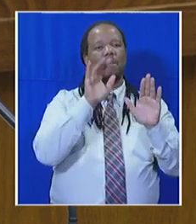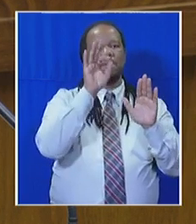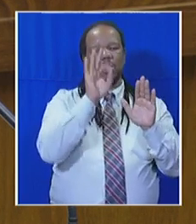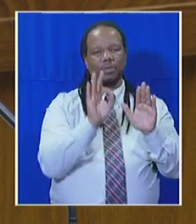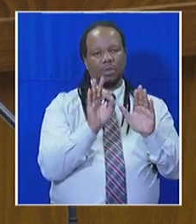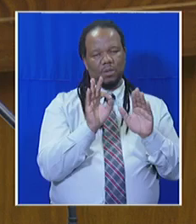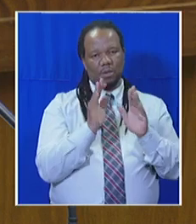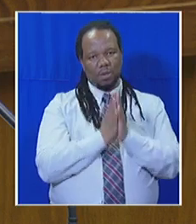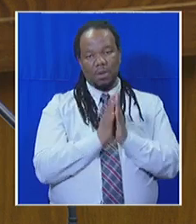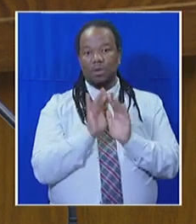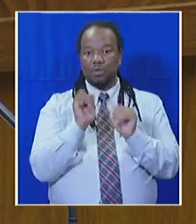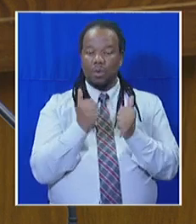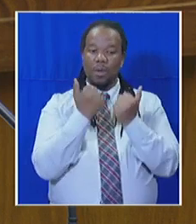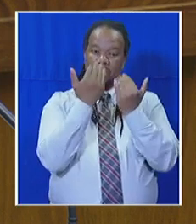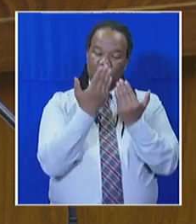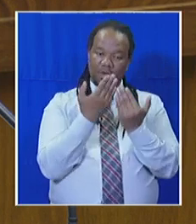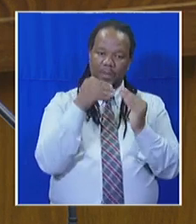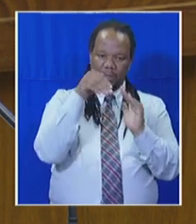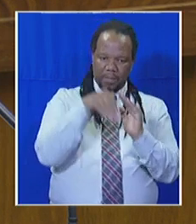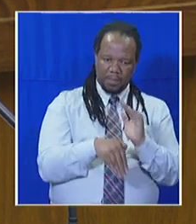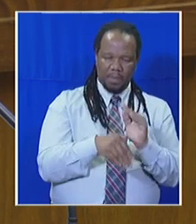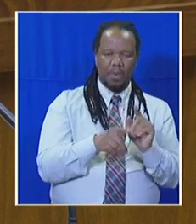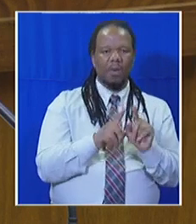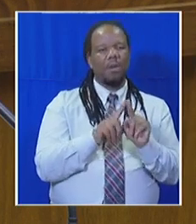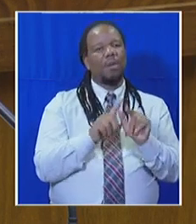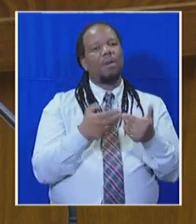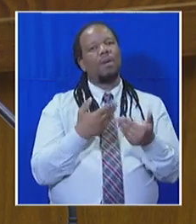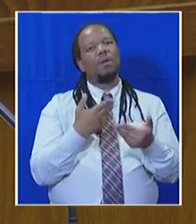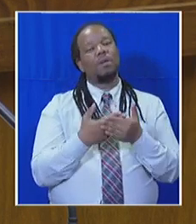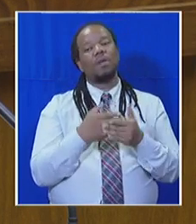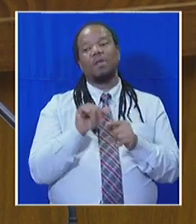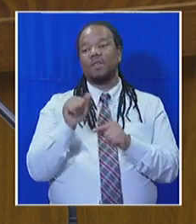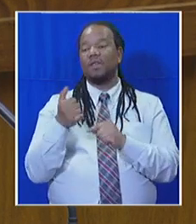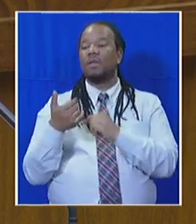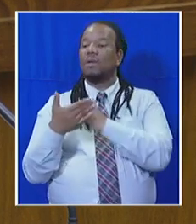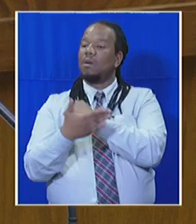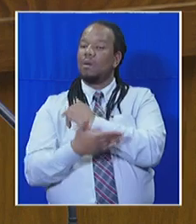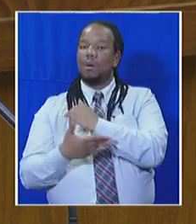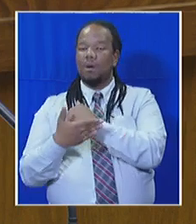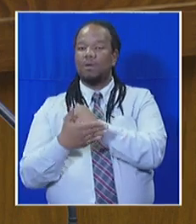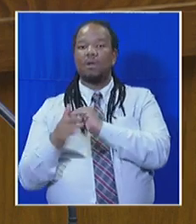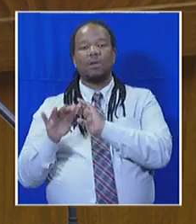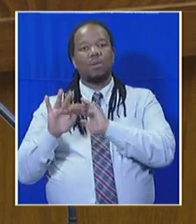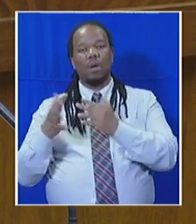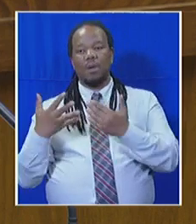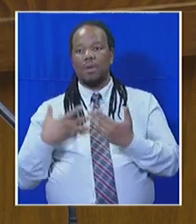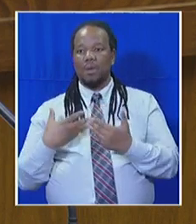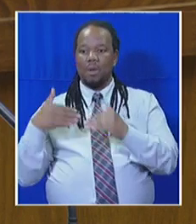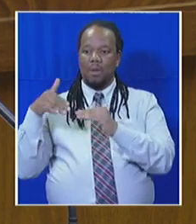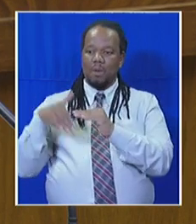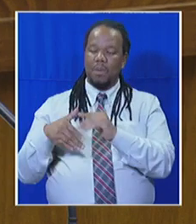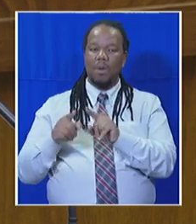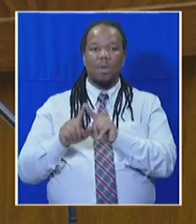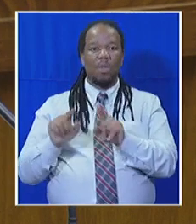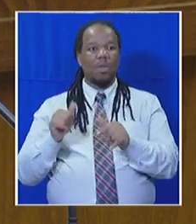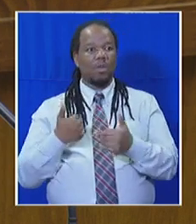only collapse the budget, but soon it will put the sovereignty of this country in further jeopardy. not only in the public debt